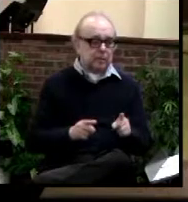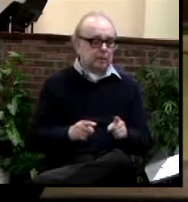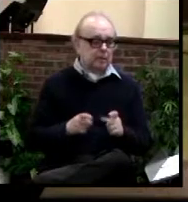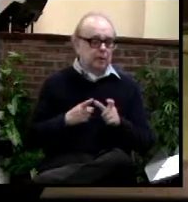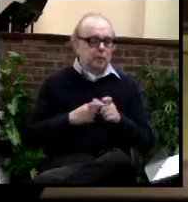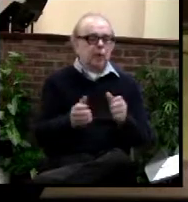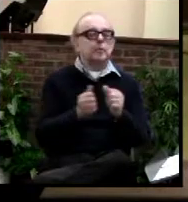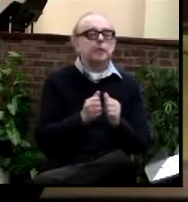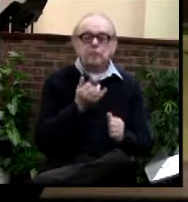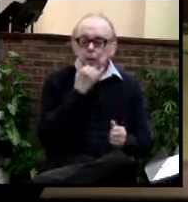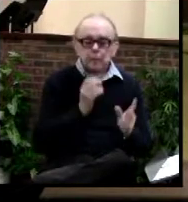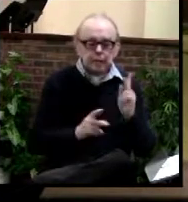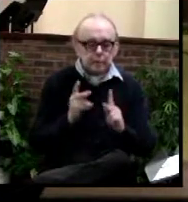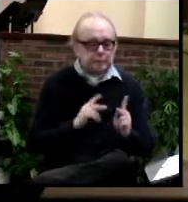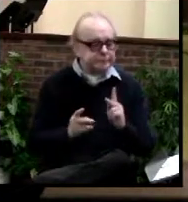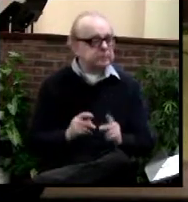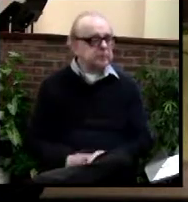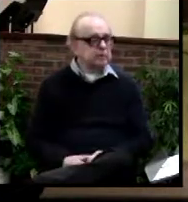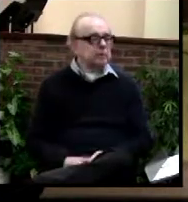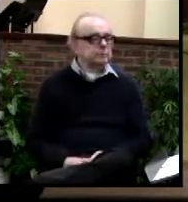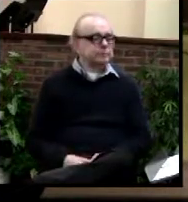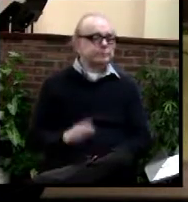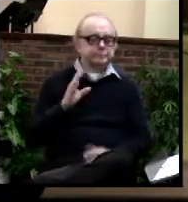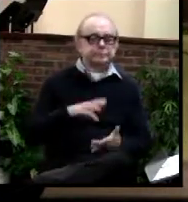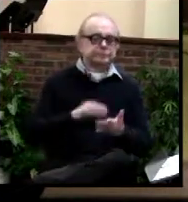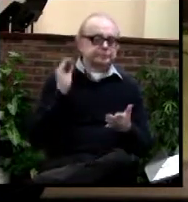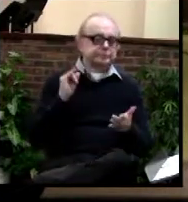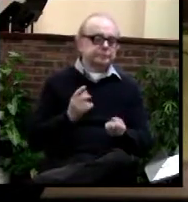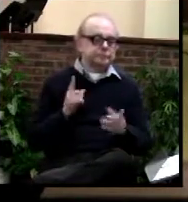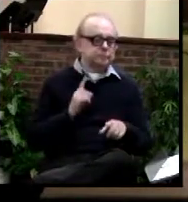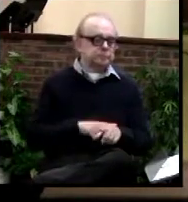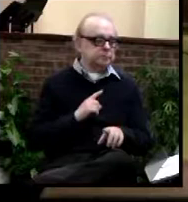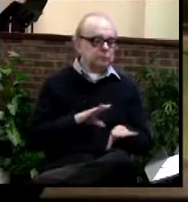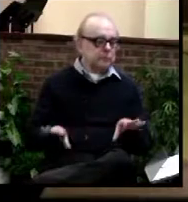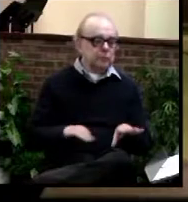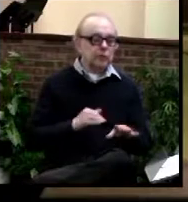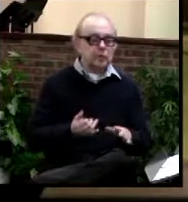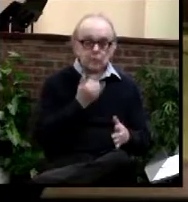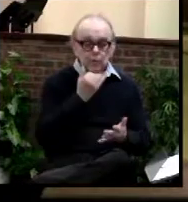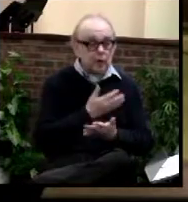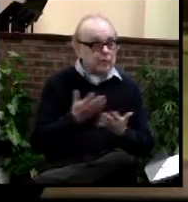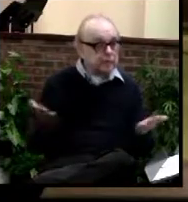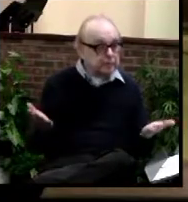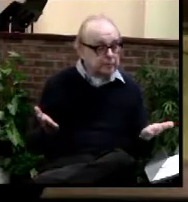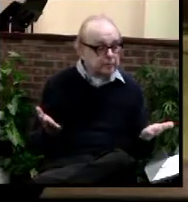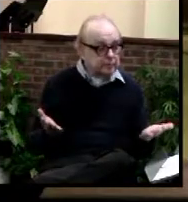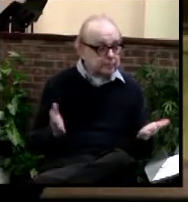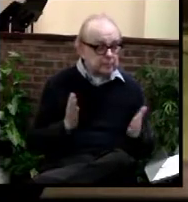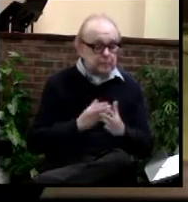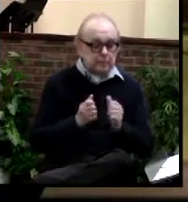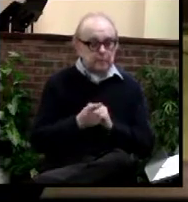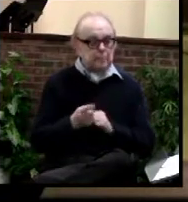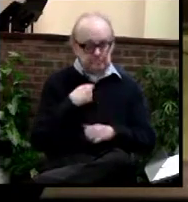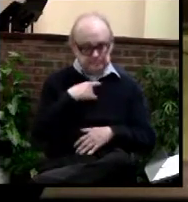wrong crowd, you find that a lot of times you're going to start doing the wrong things. I shared with you, man, when I was a